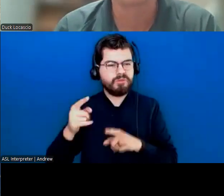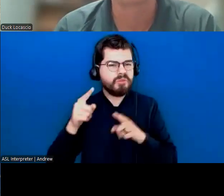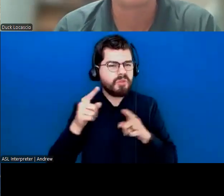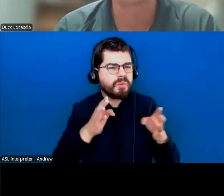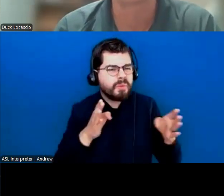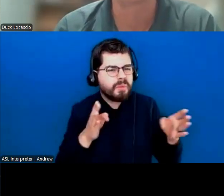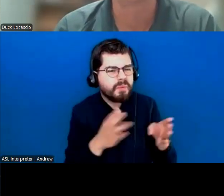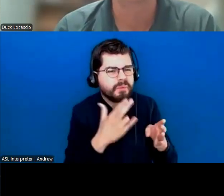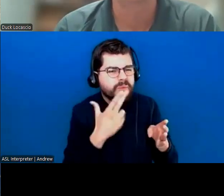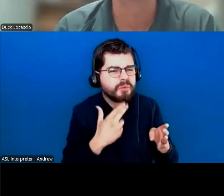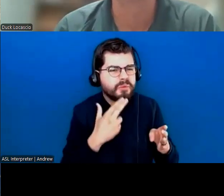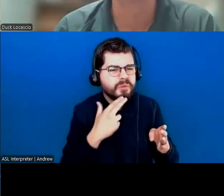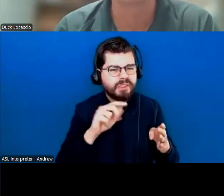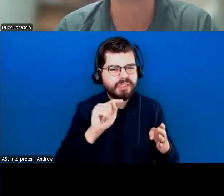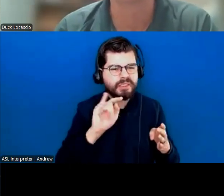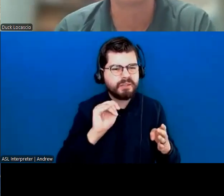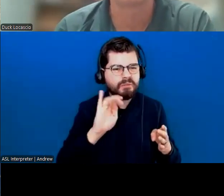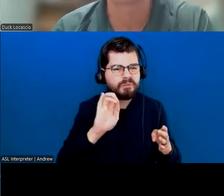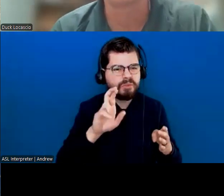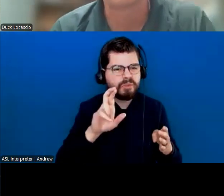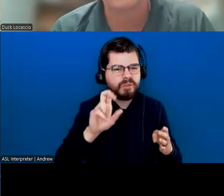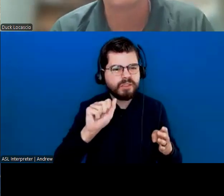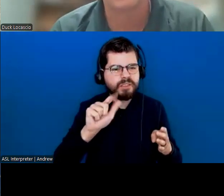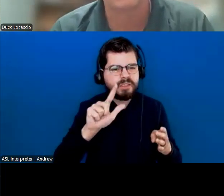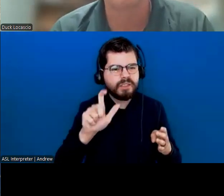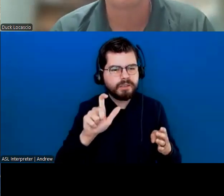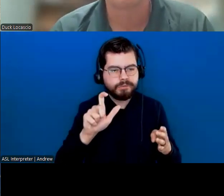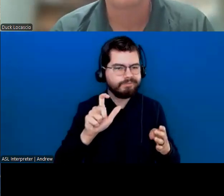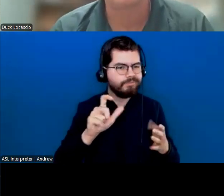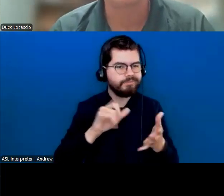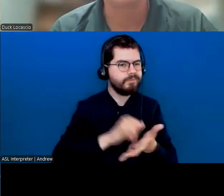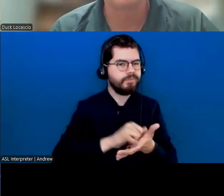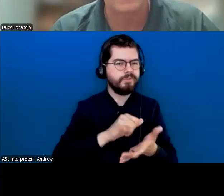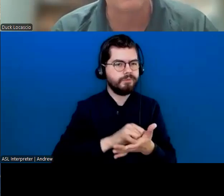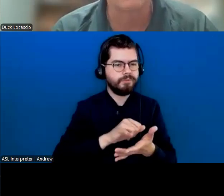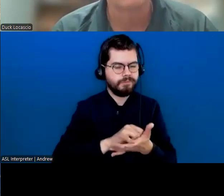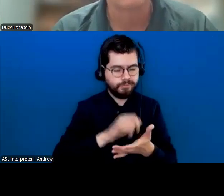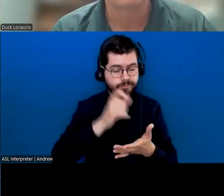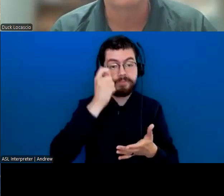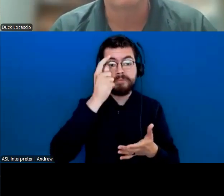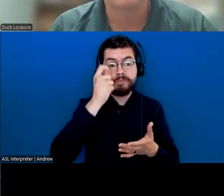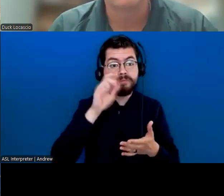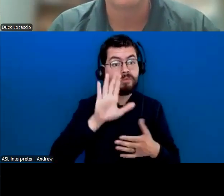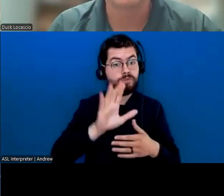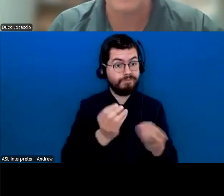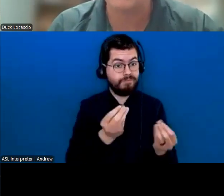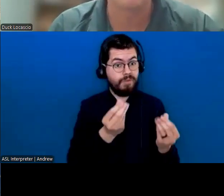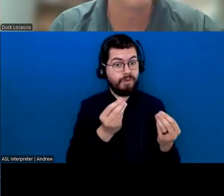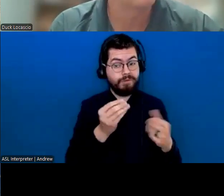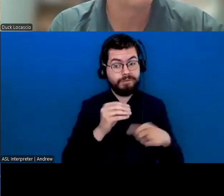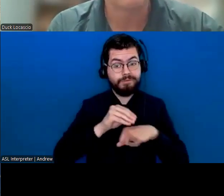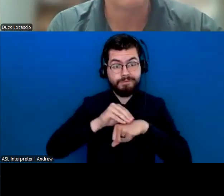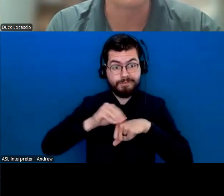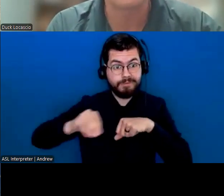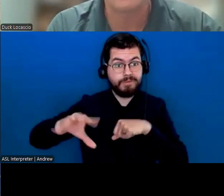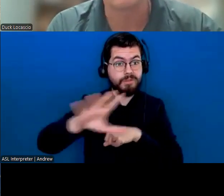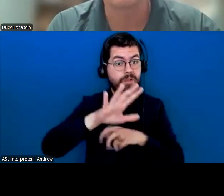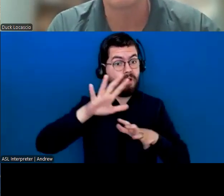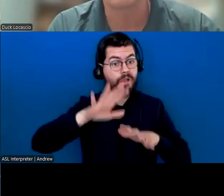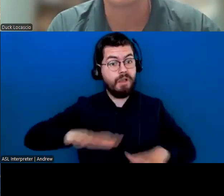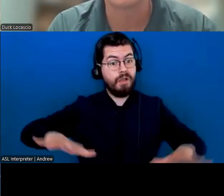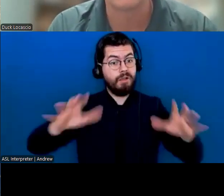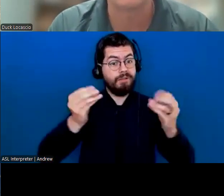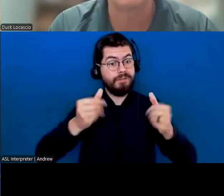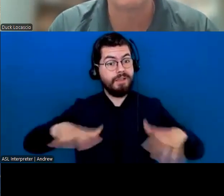how your property is important to the overall landscape. And if your neighbor, just had a